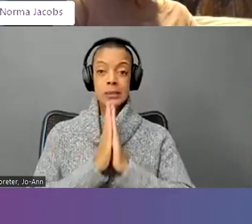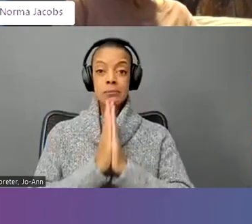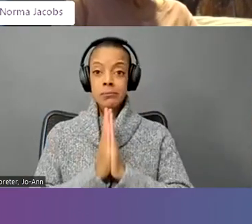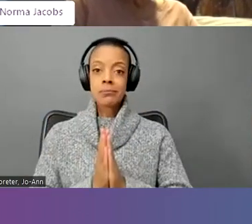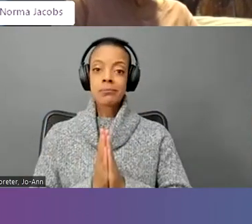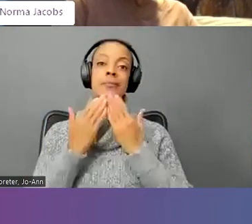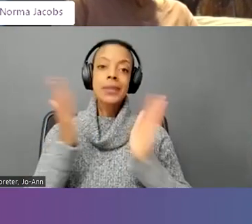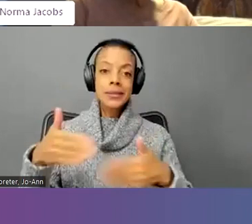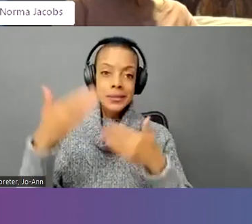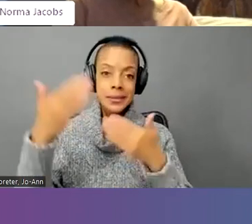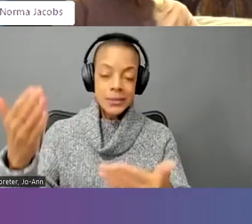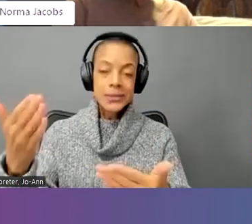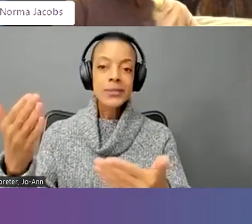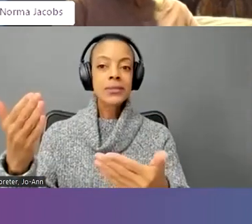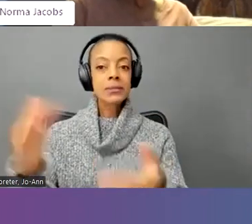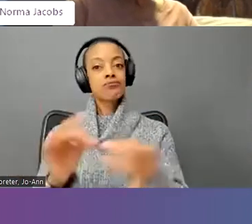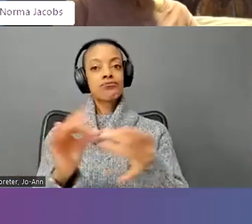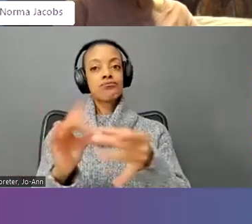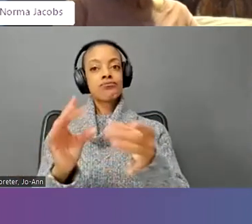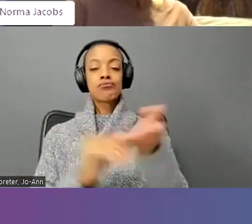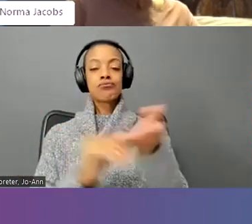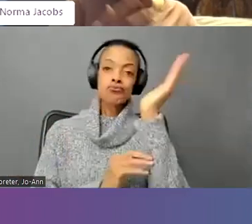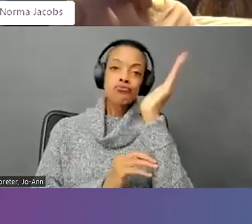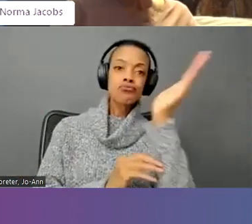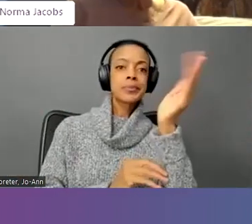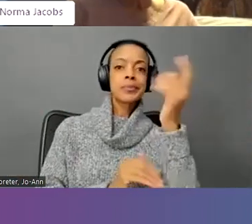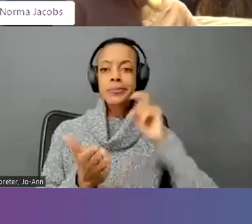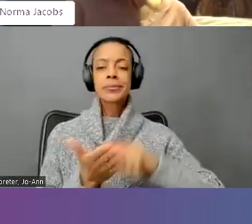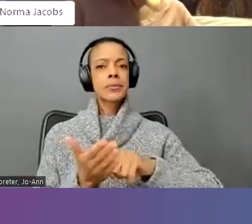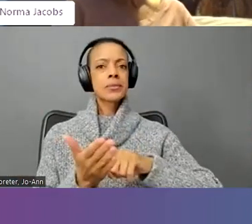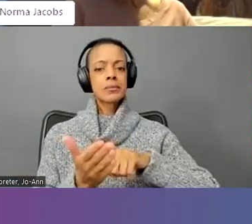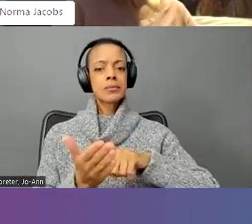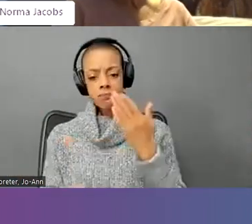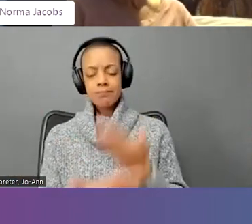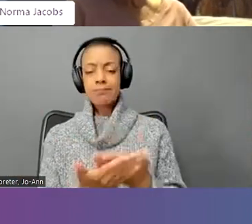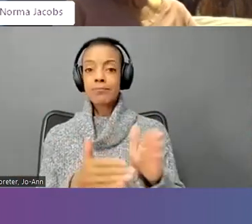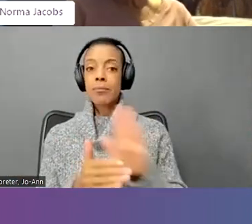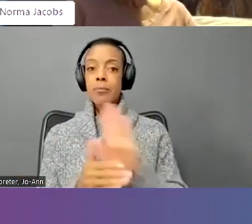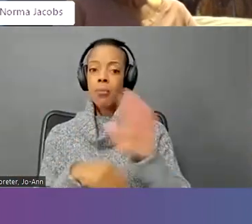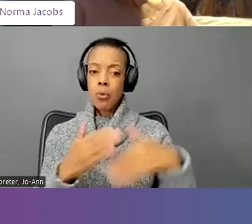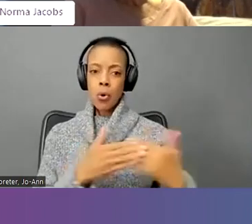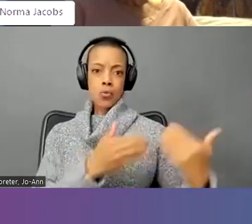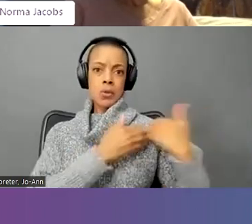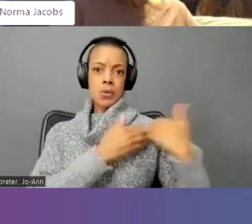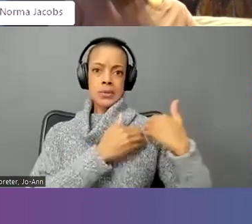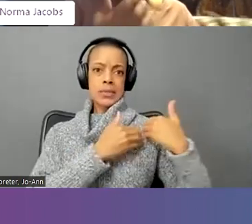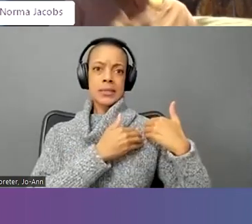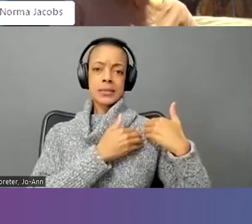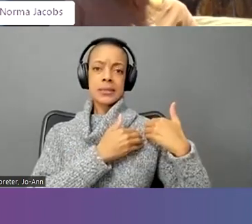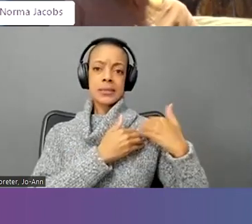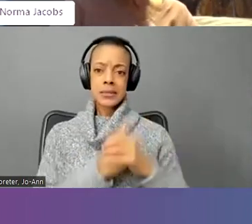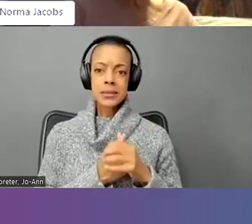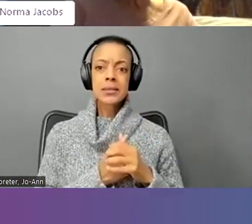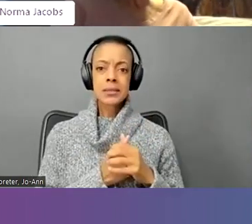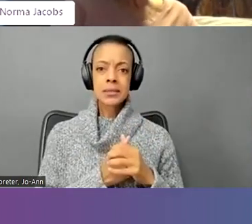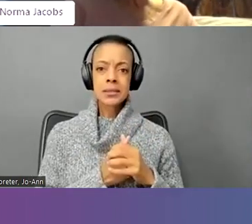Thanksgiving address to acknowledge and validate all of the responsibility of creation, you know,